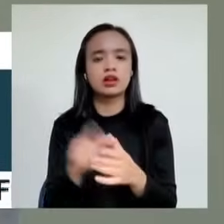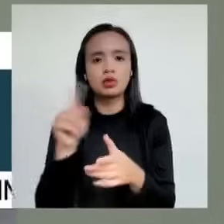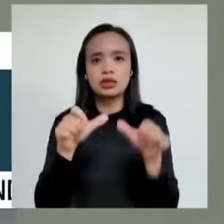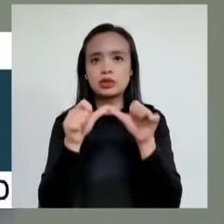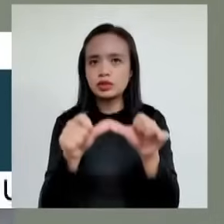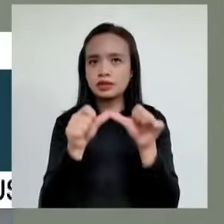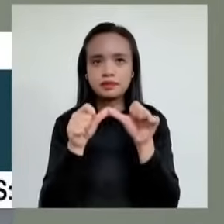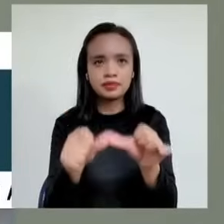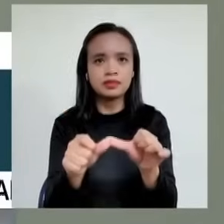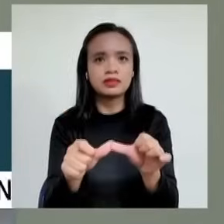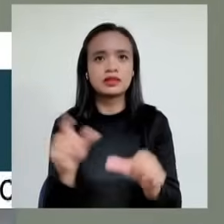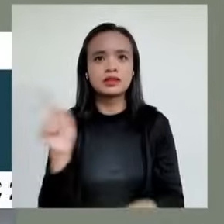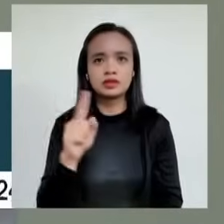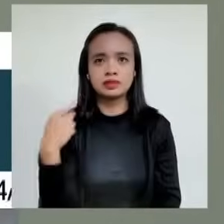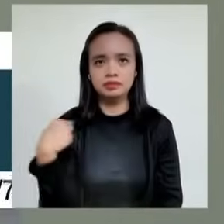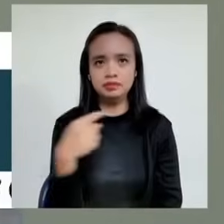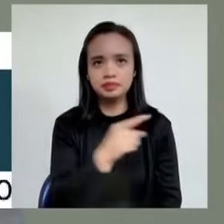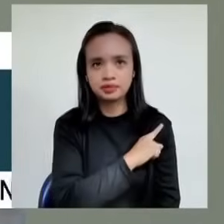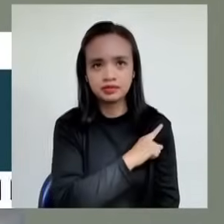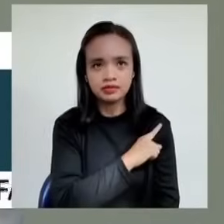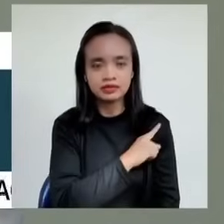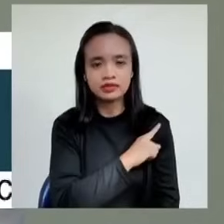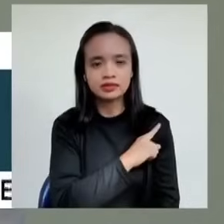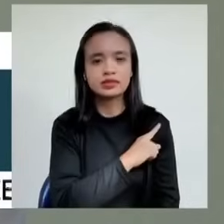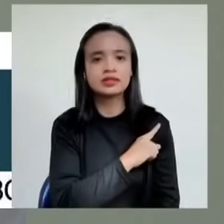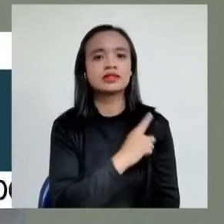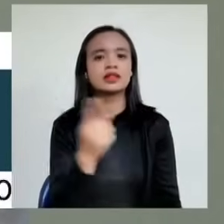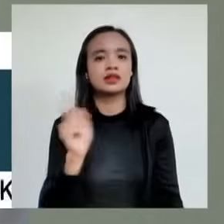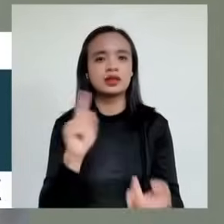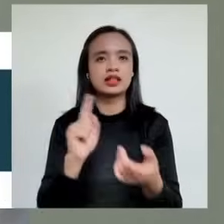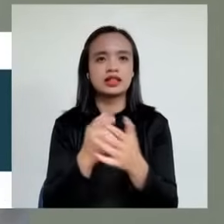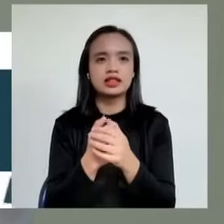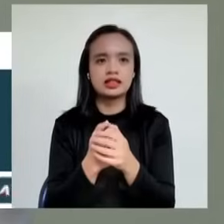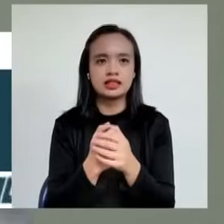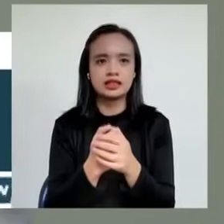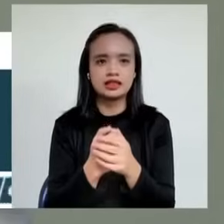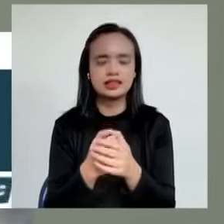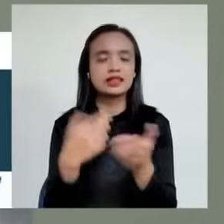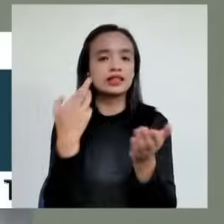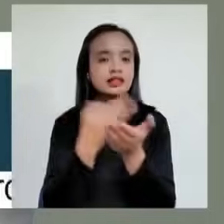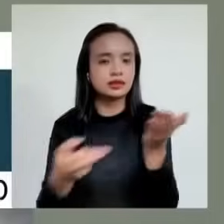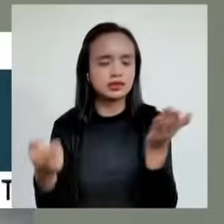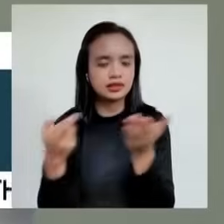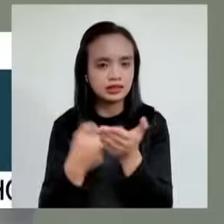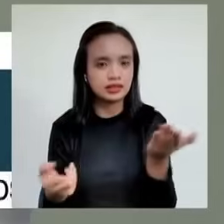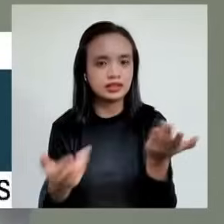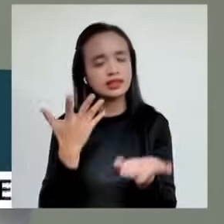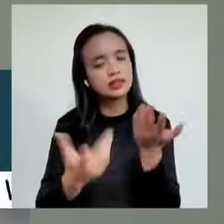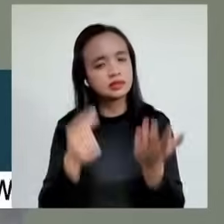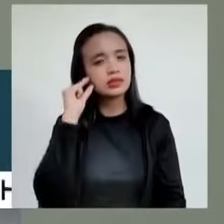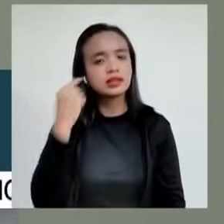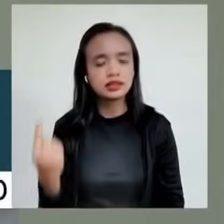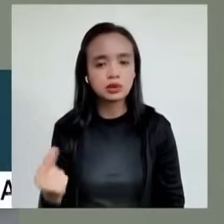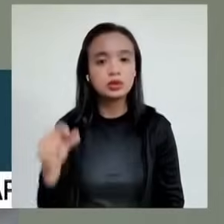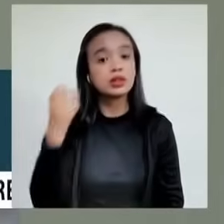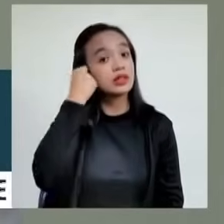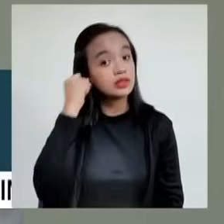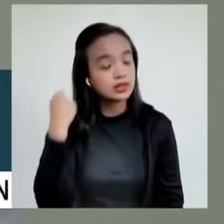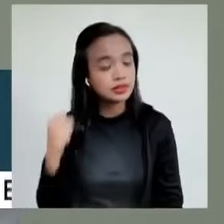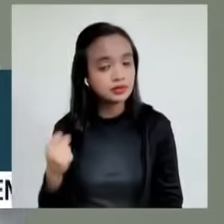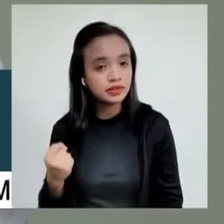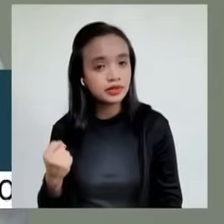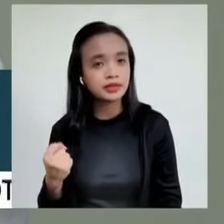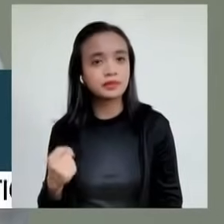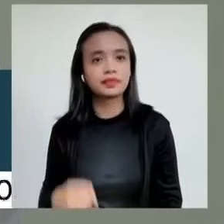our mining resources, namely gold, silver,